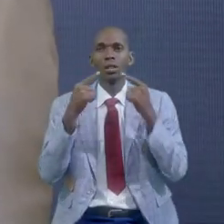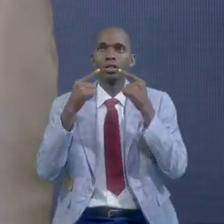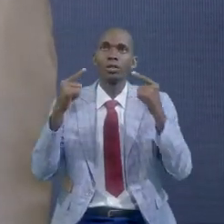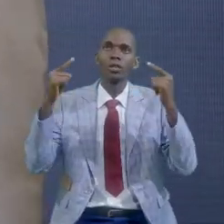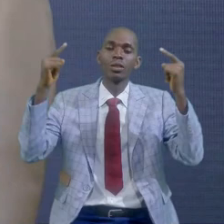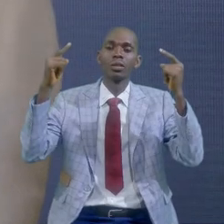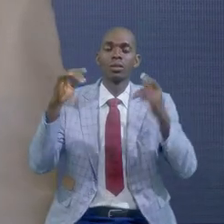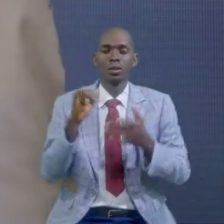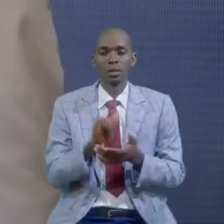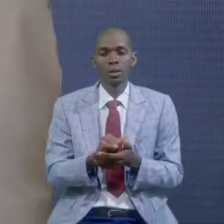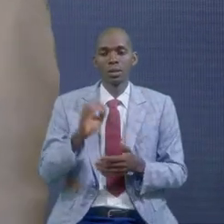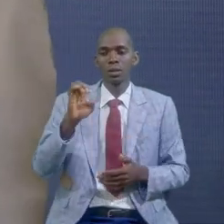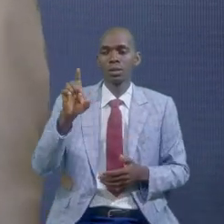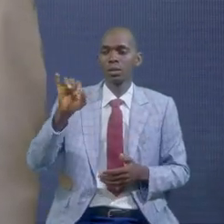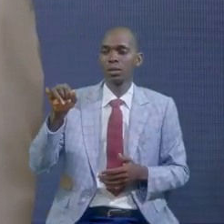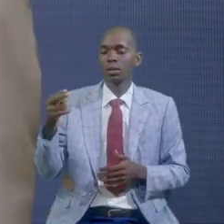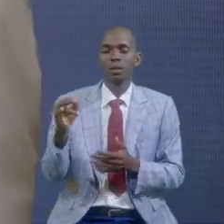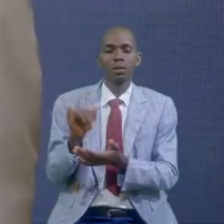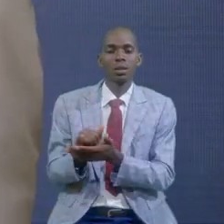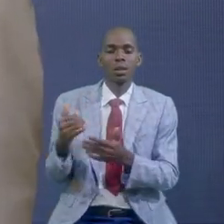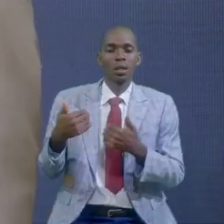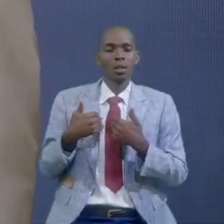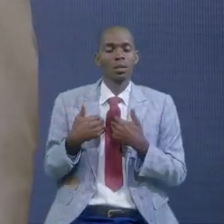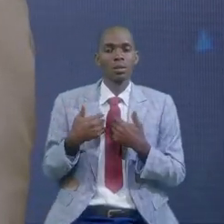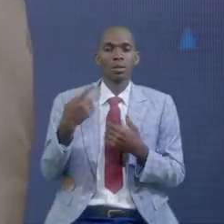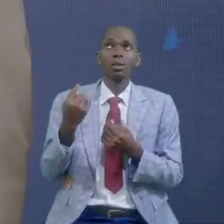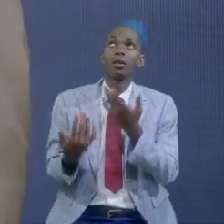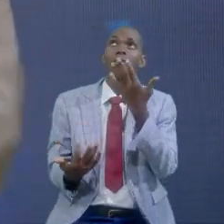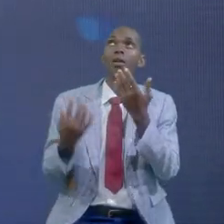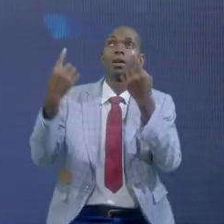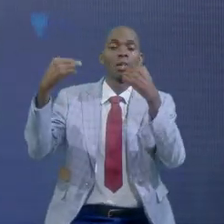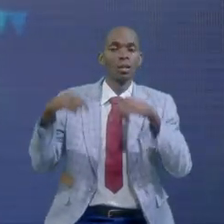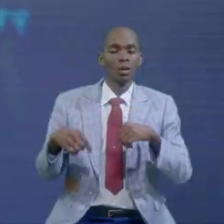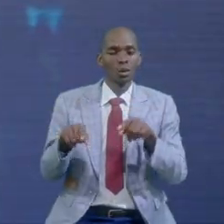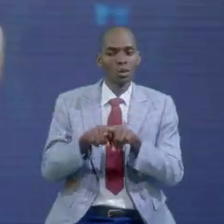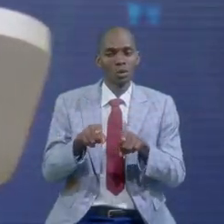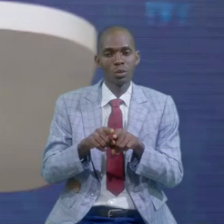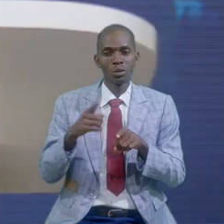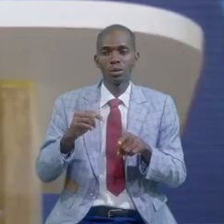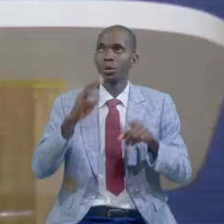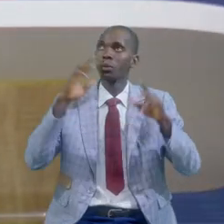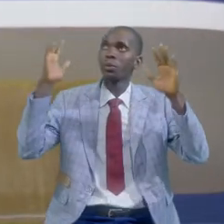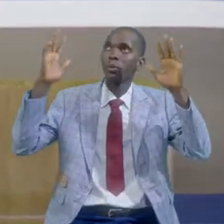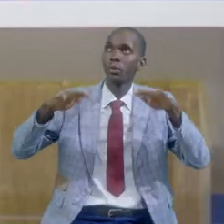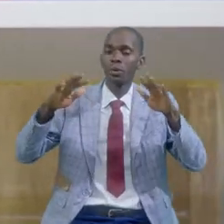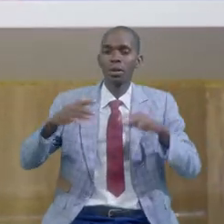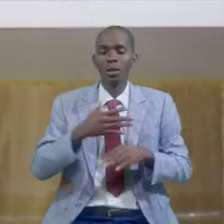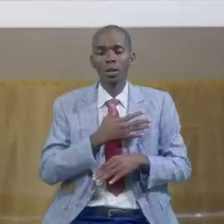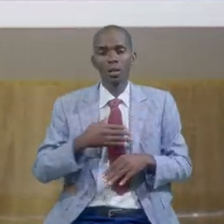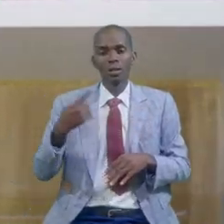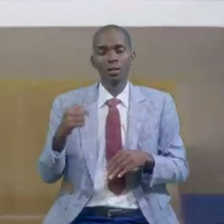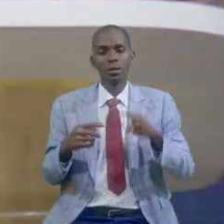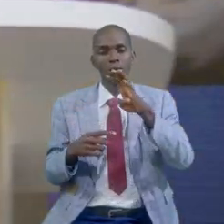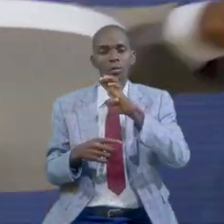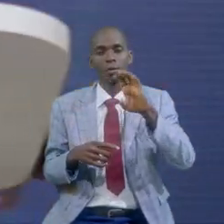he had. The fire came down, the rain came down, and the prophets of Baal